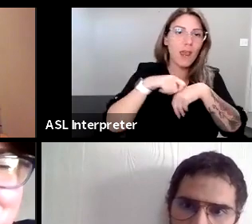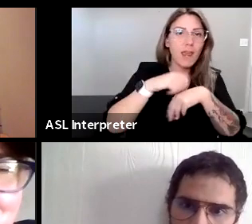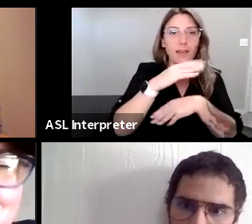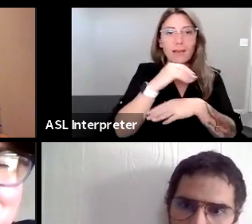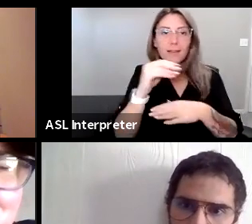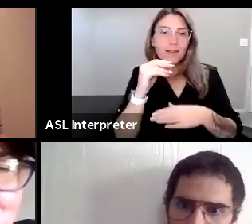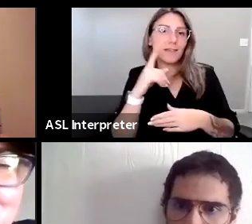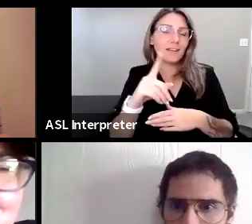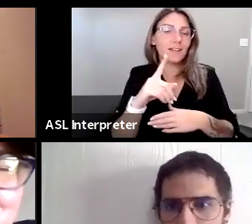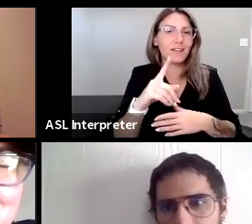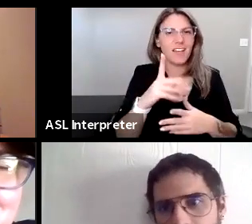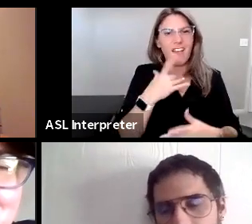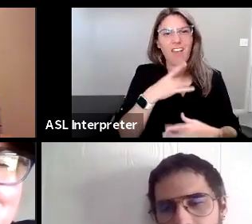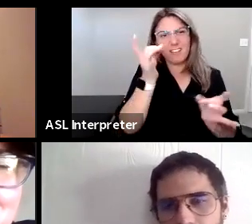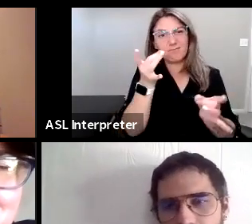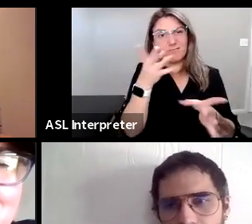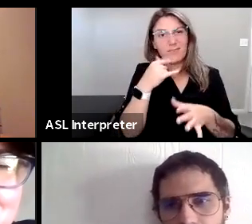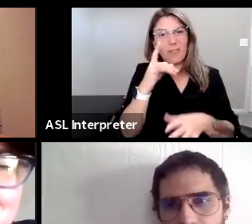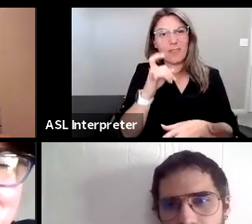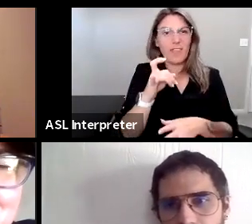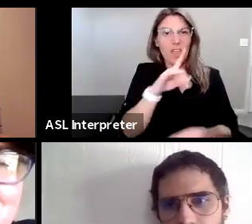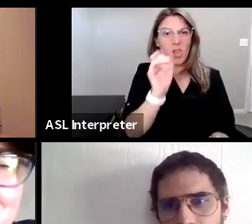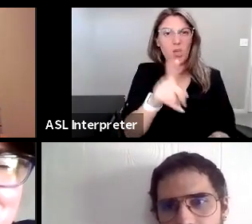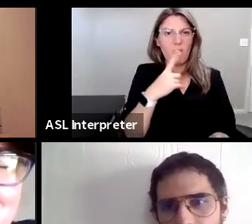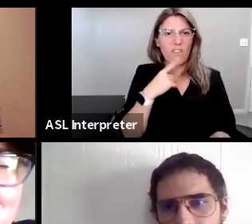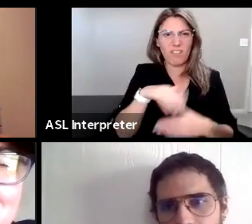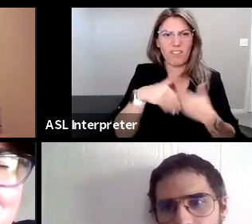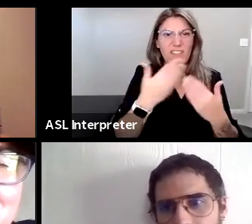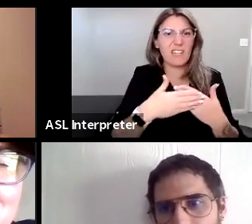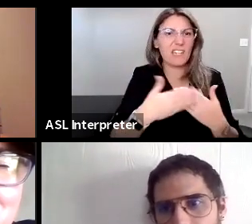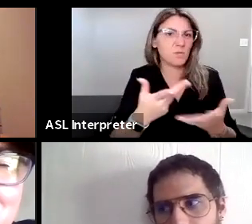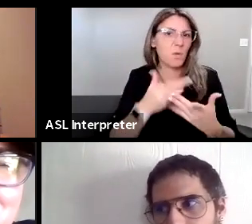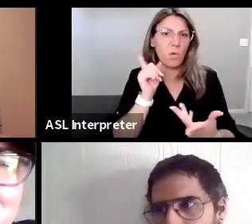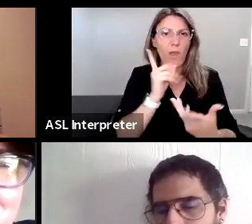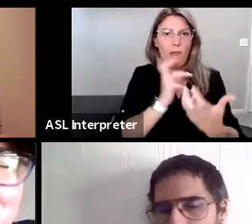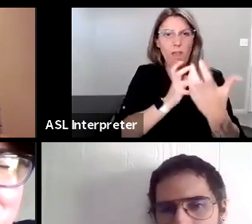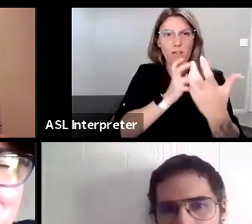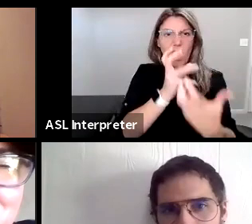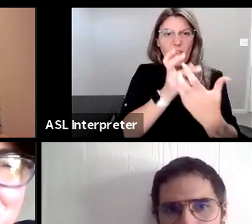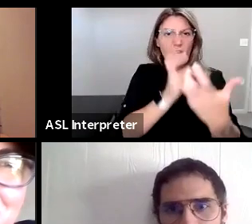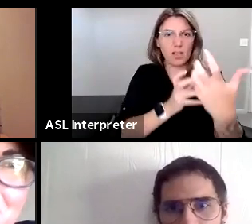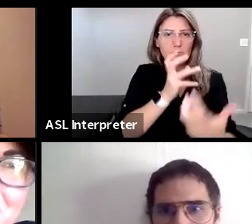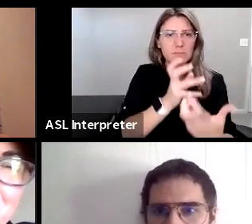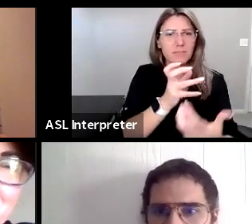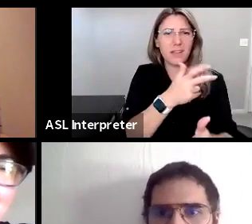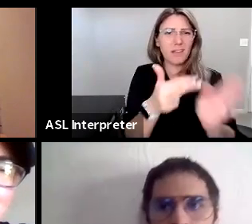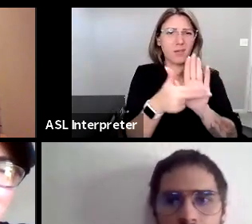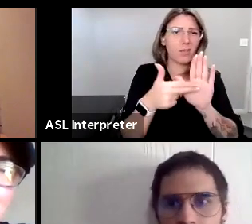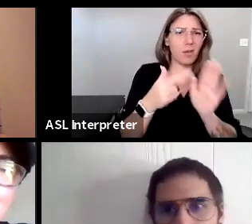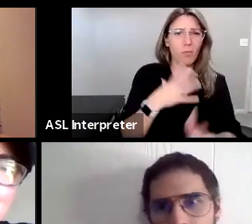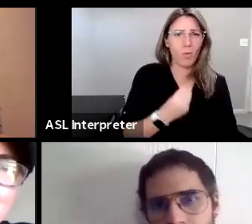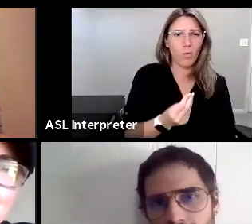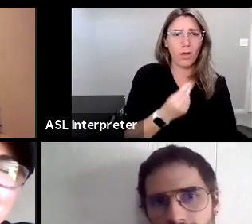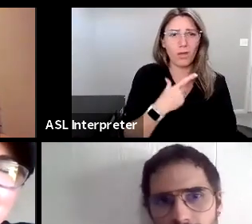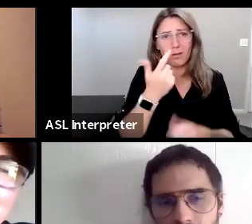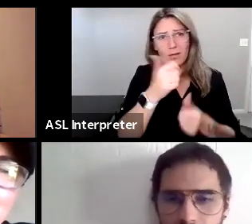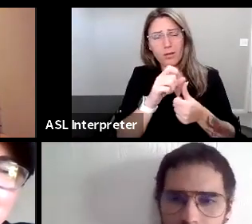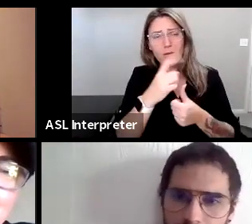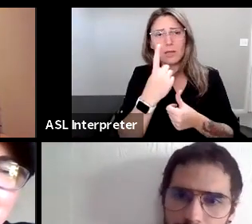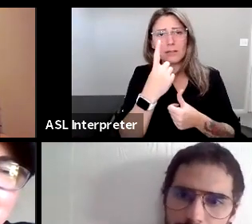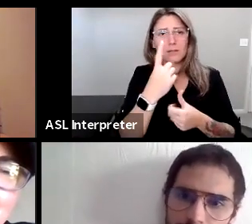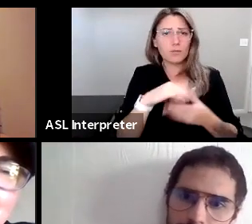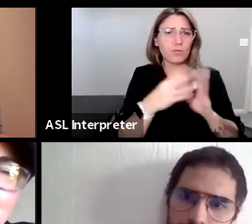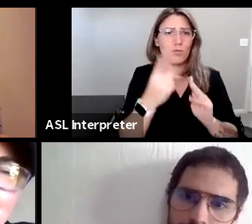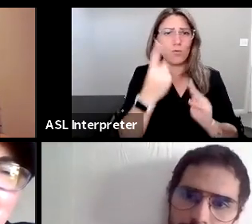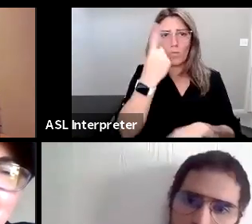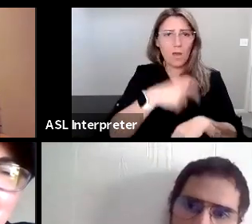hate that question because I can fill one out and then it's like, what's the next one? Where do I fit in? And like you said, that they label you white, because I remember somebody telling a story one time, and I